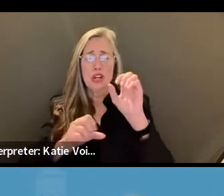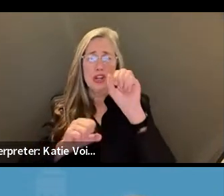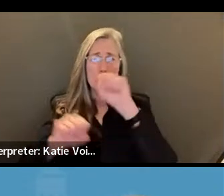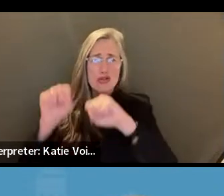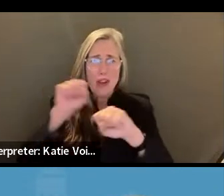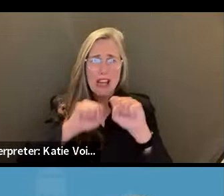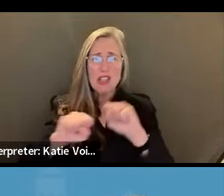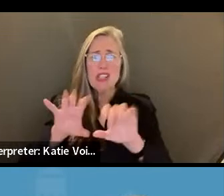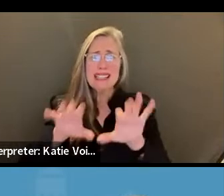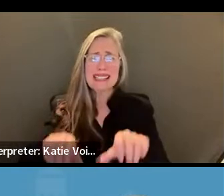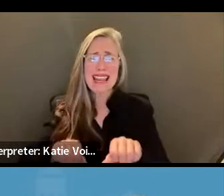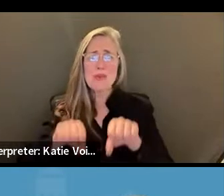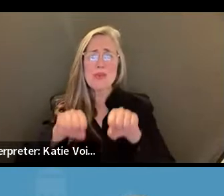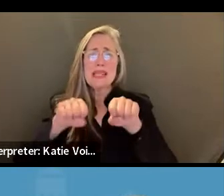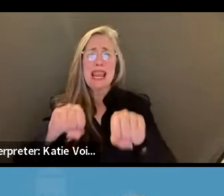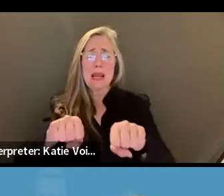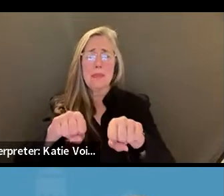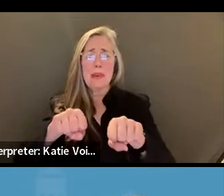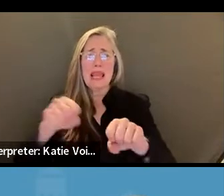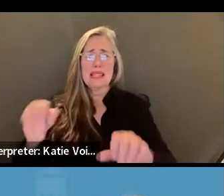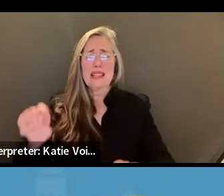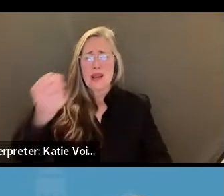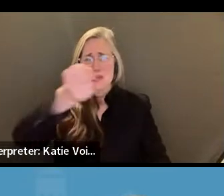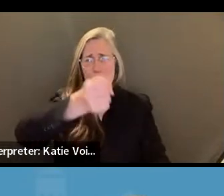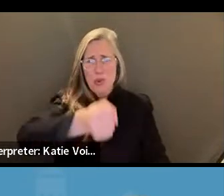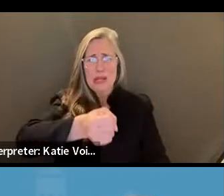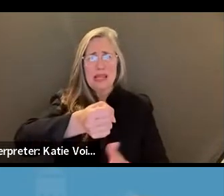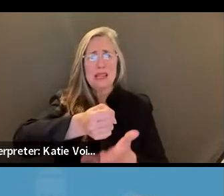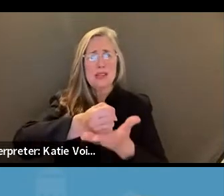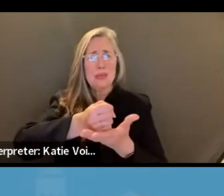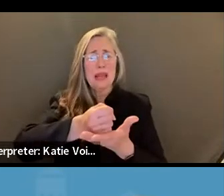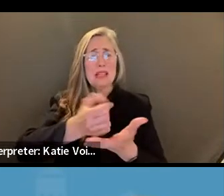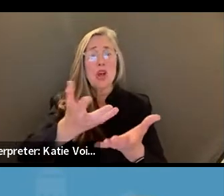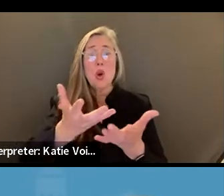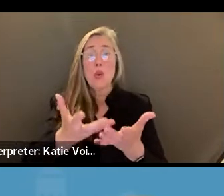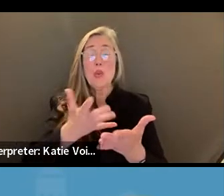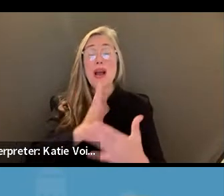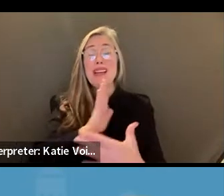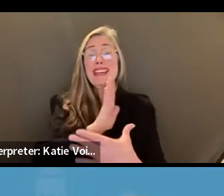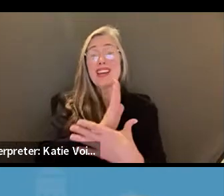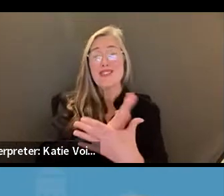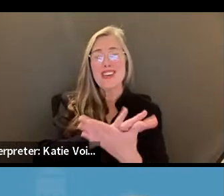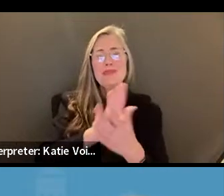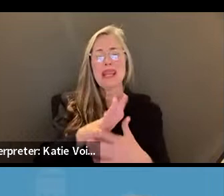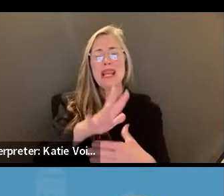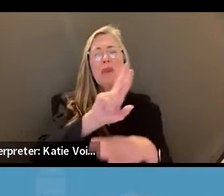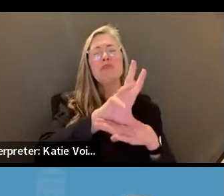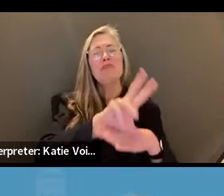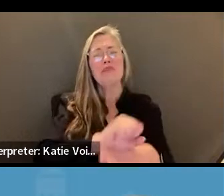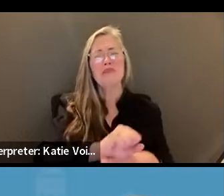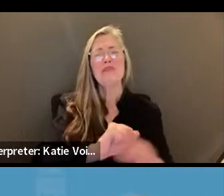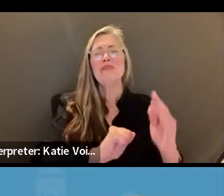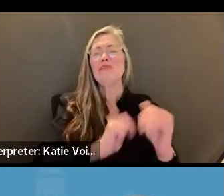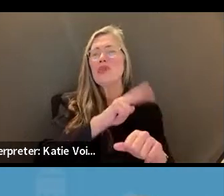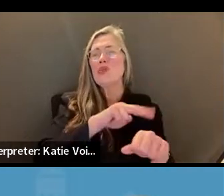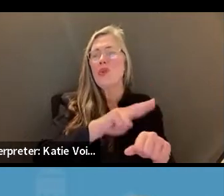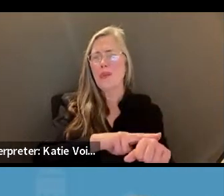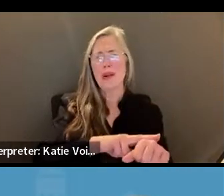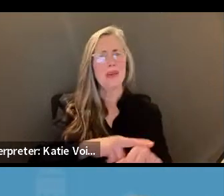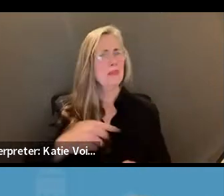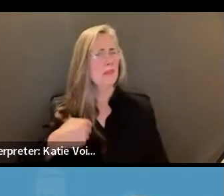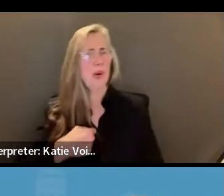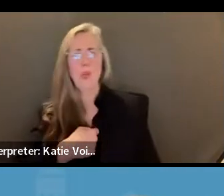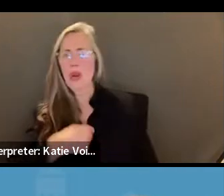are normalizing intervention, but we're not there yet. And I would argue that we're not even close. And